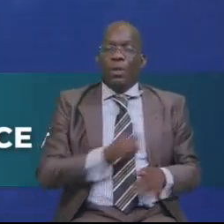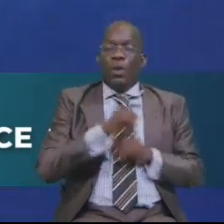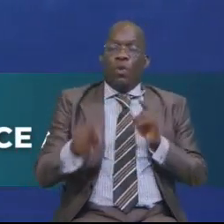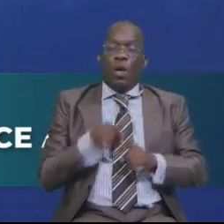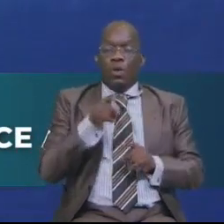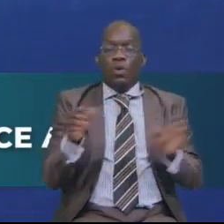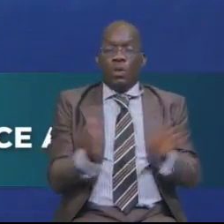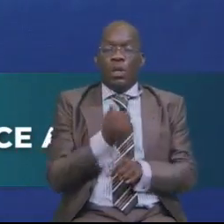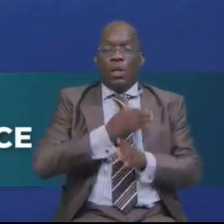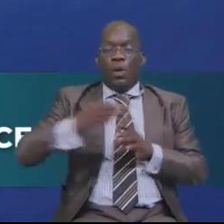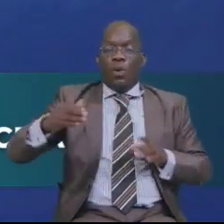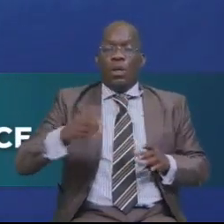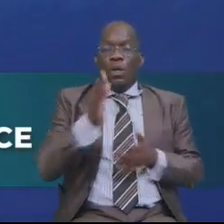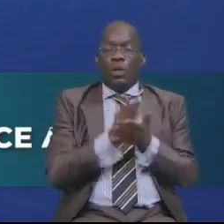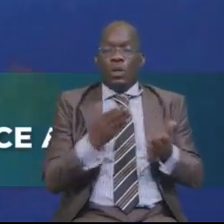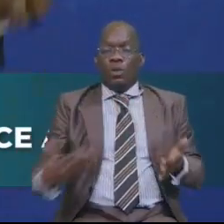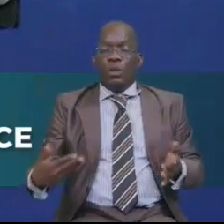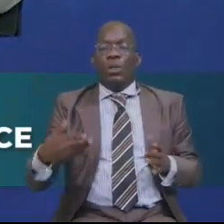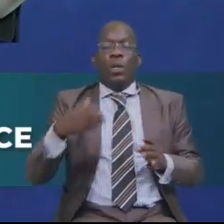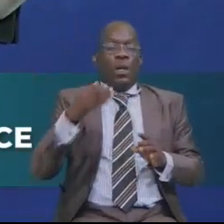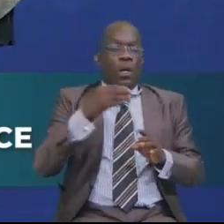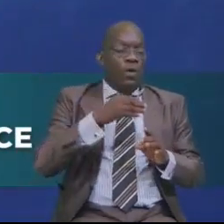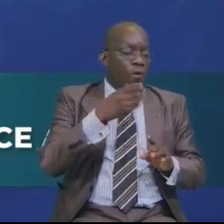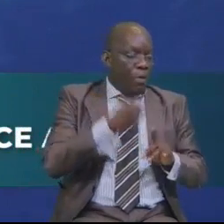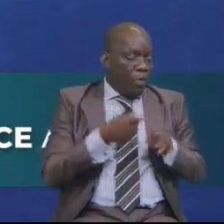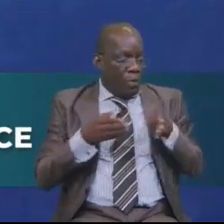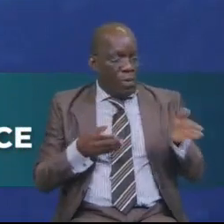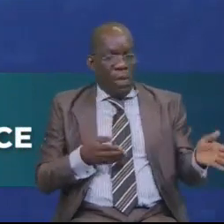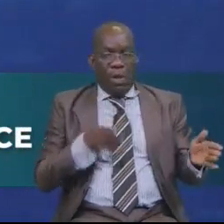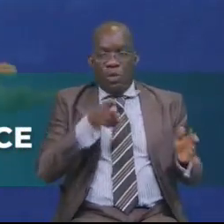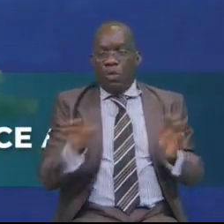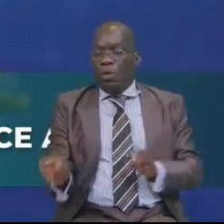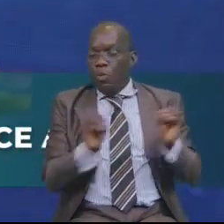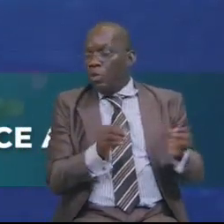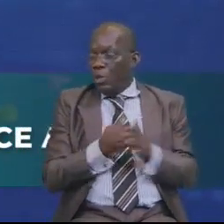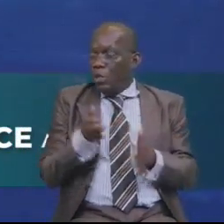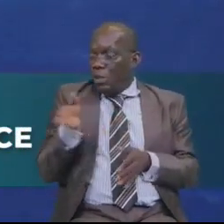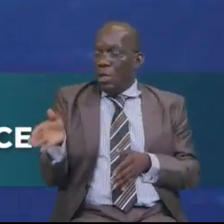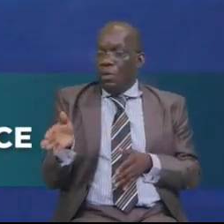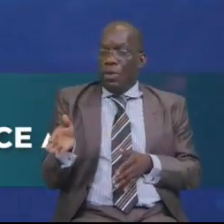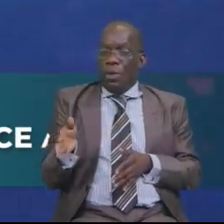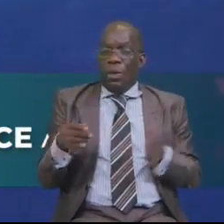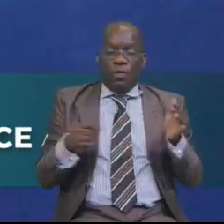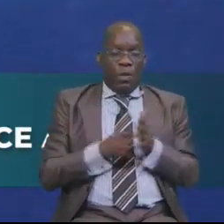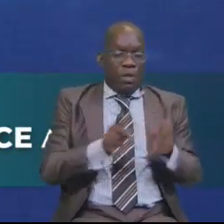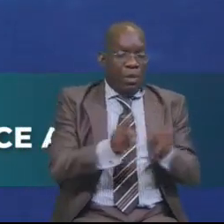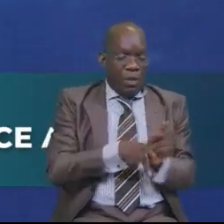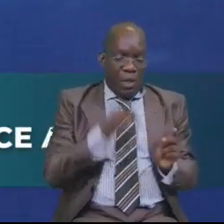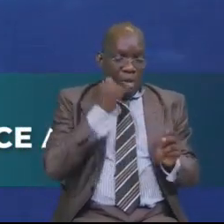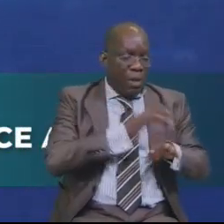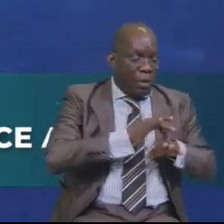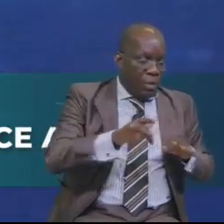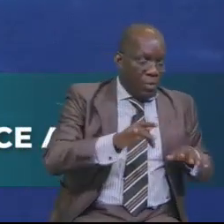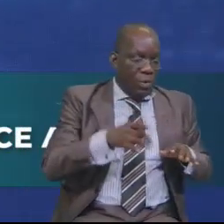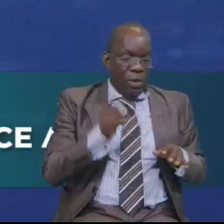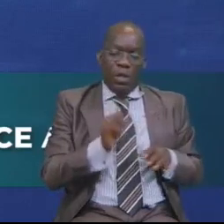away something from there and you put it the other way, this place now is vacant. And the